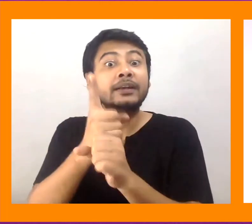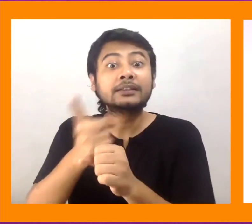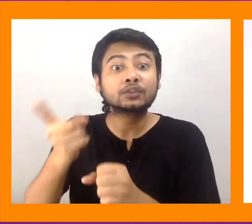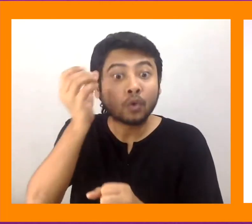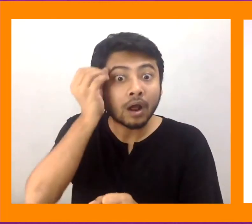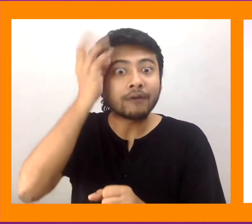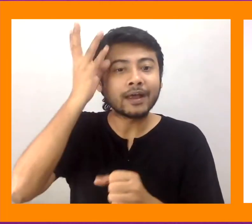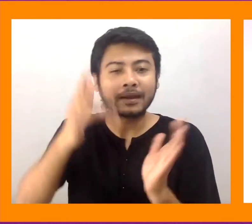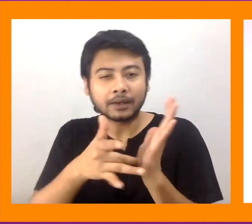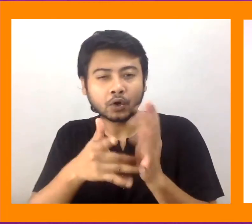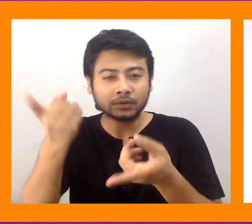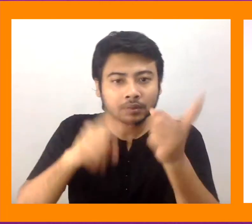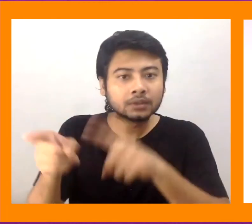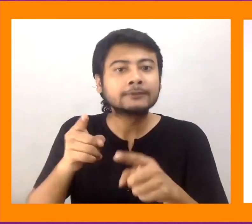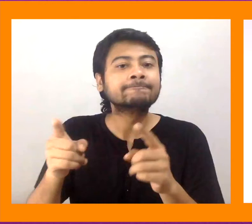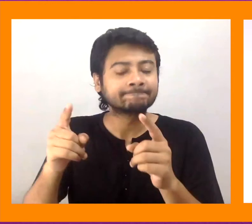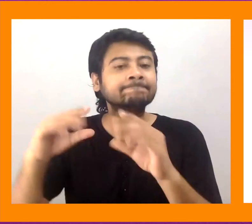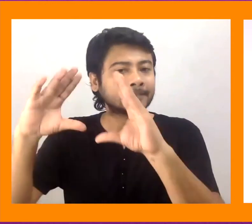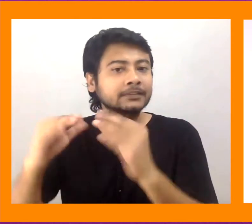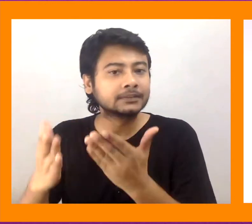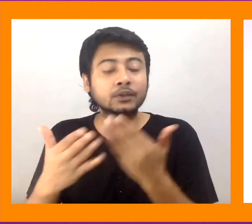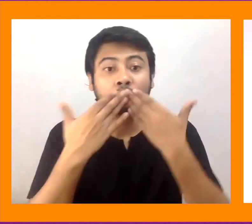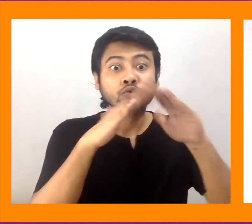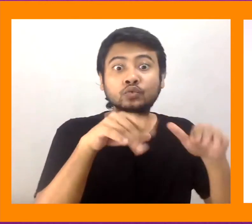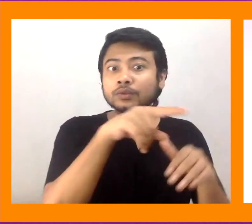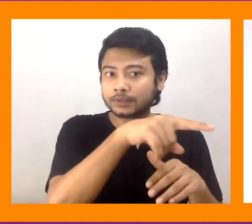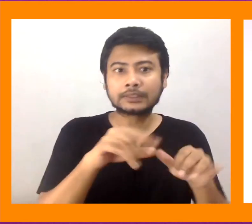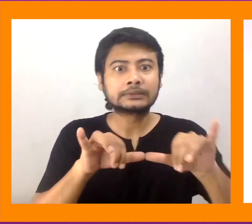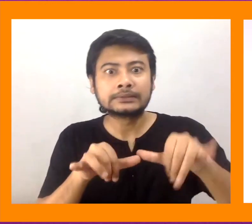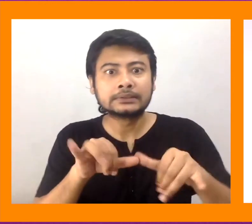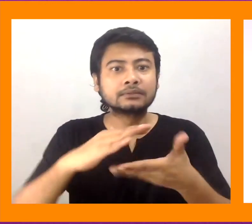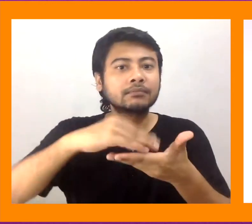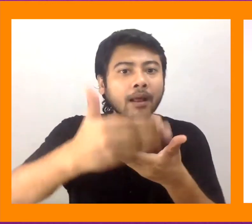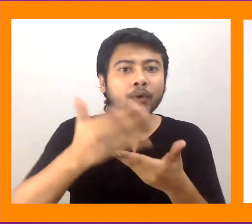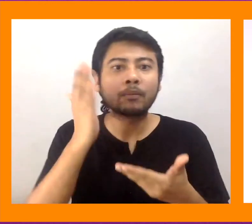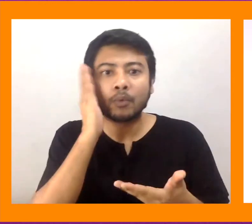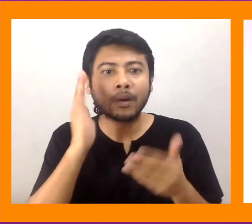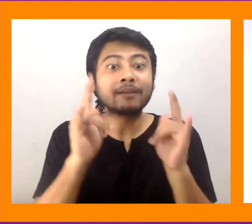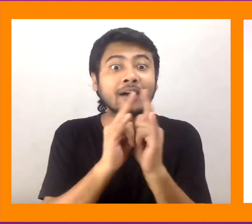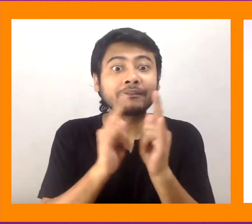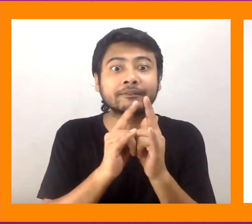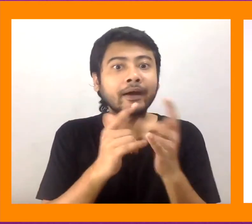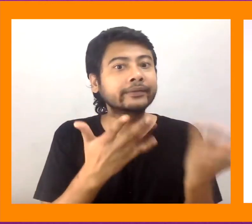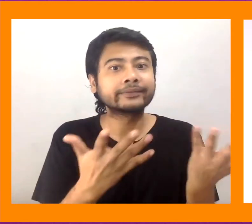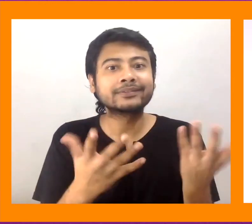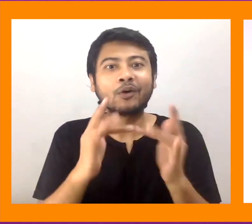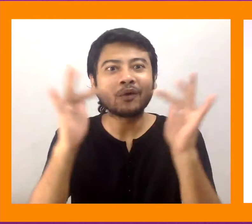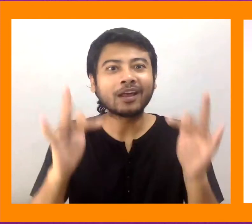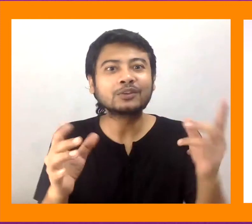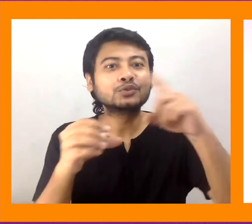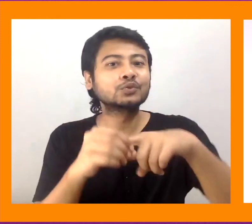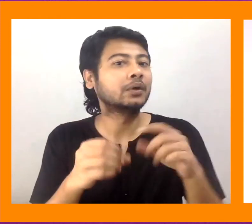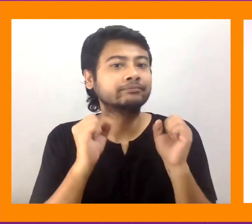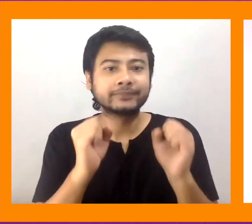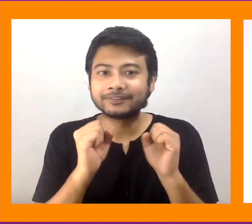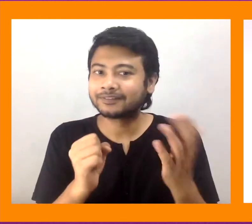teachers who were digitally savvy. Many students did not have basic facilities such as a computer, a smartphone, or internet connectivity